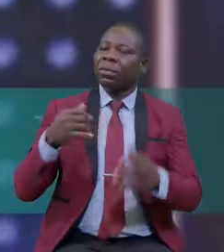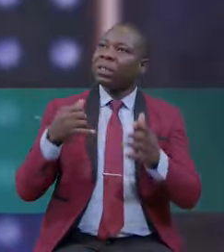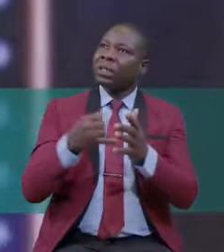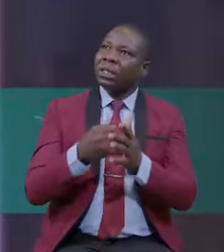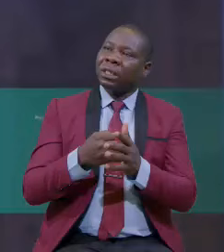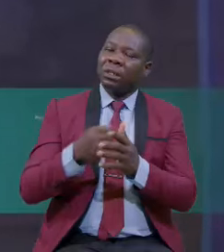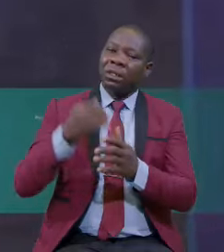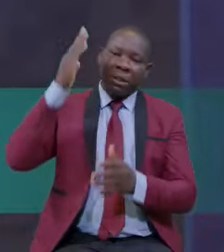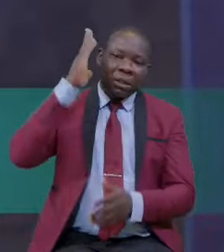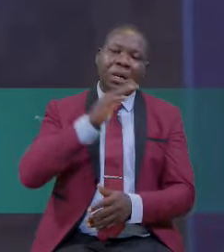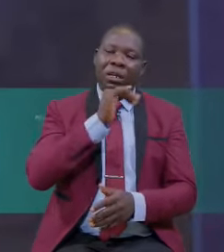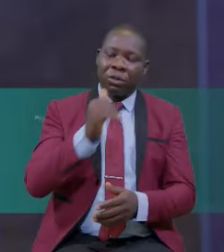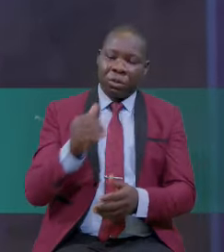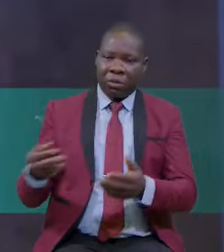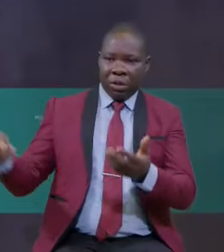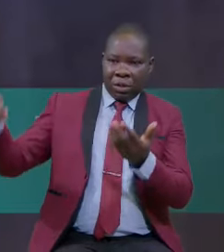return.